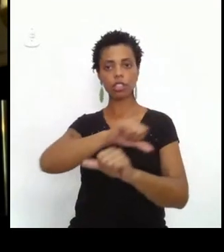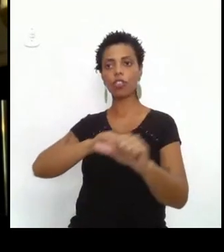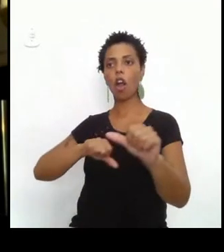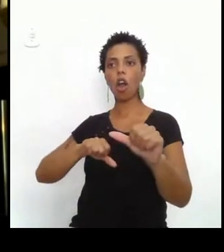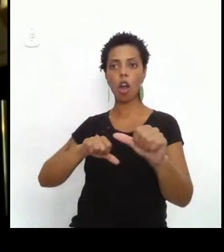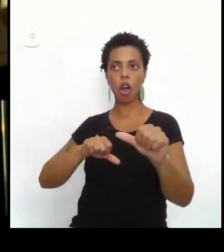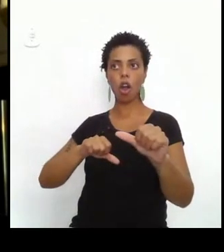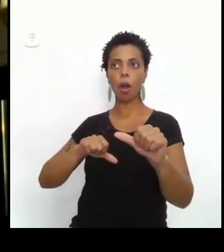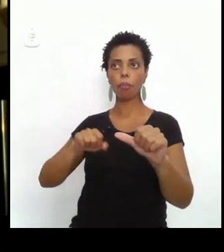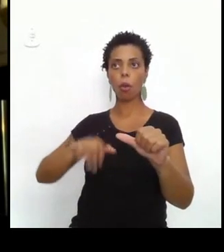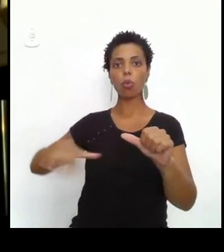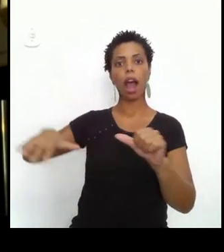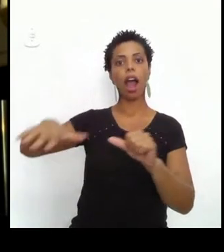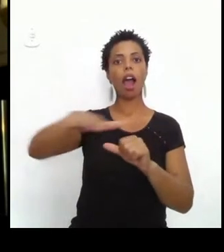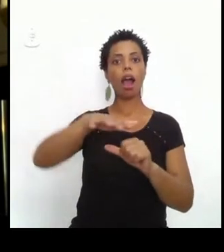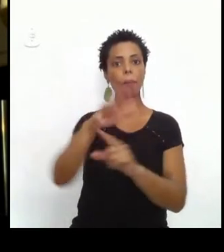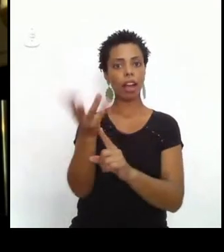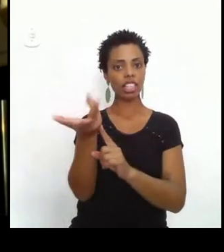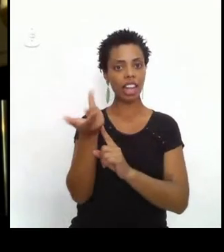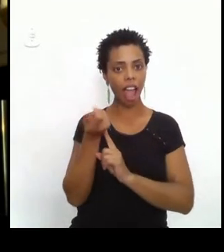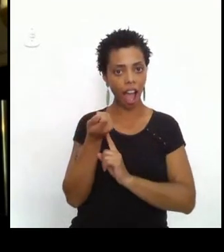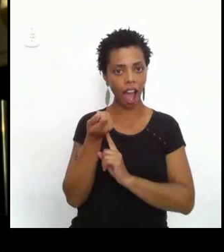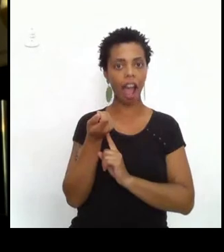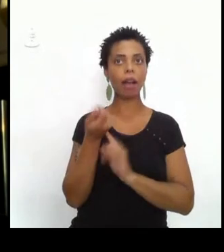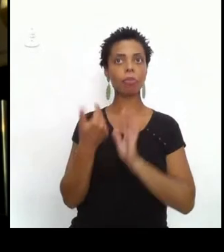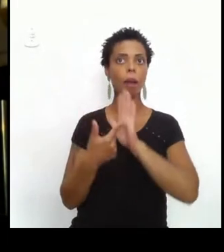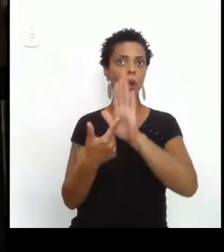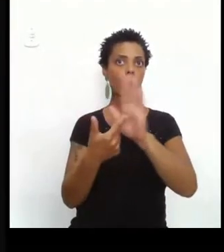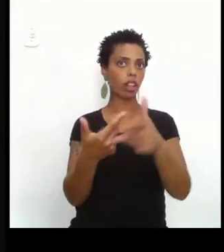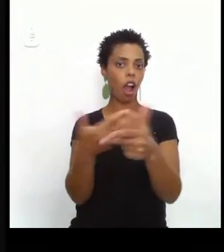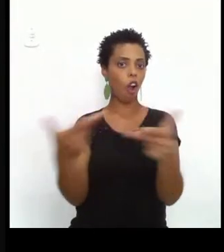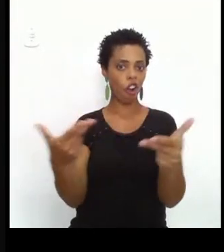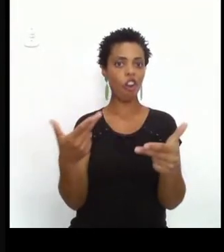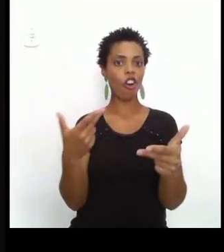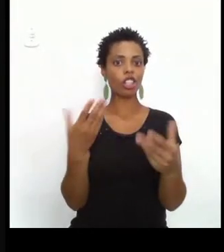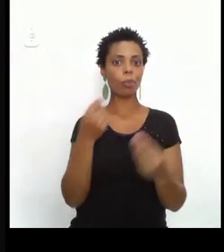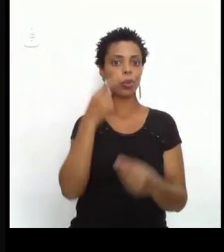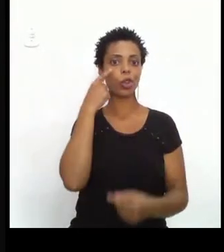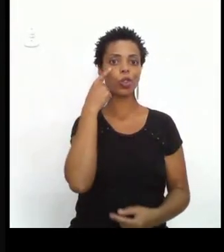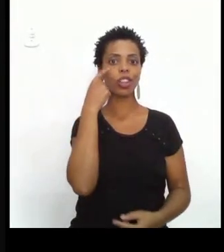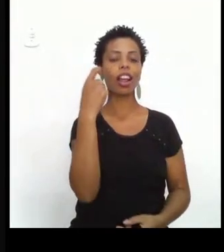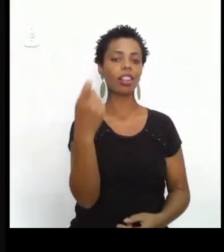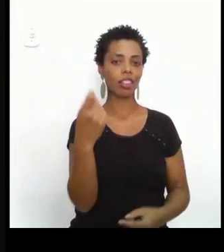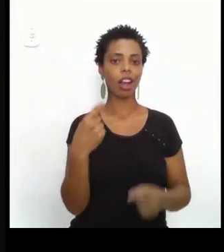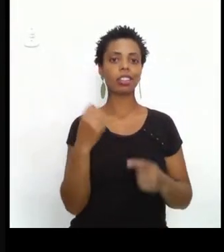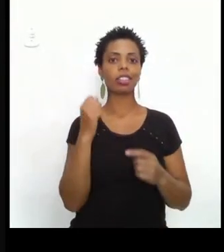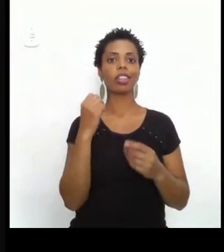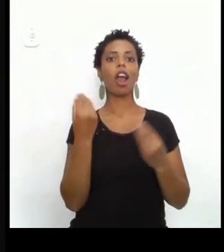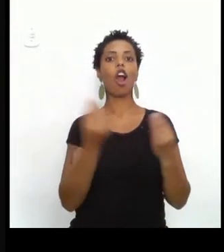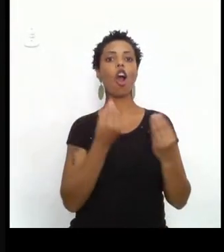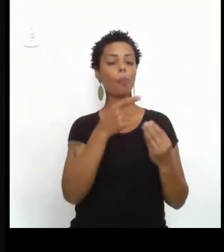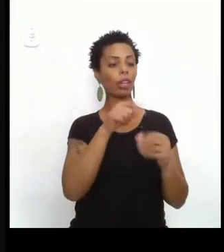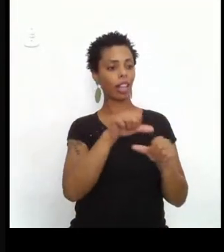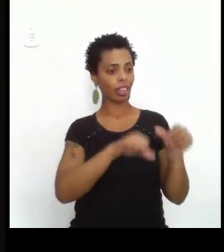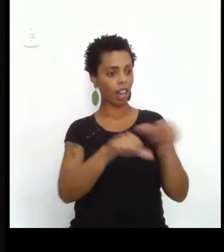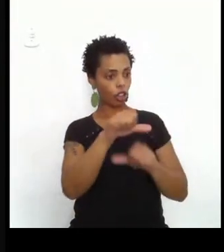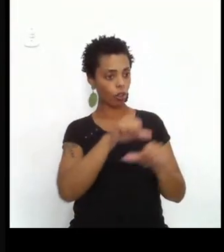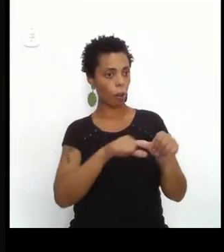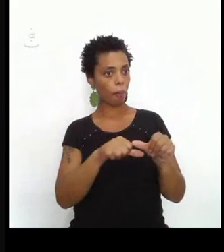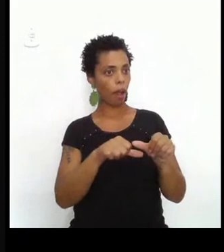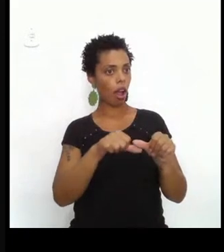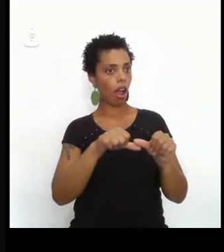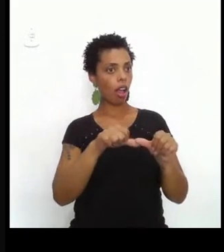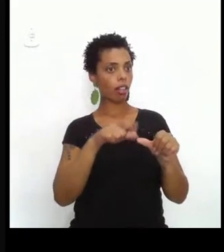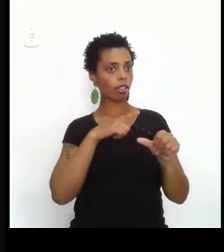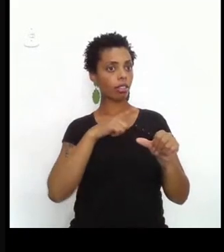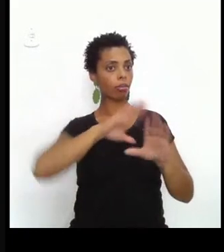and Power In This world full of Stones of Speed